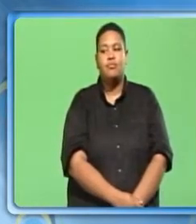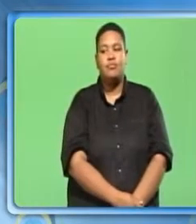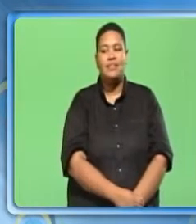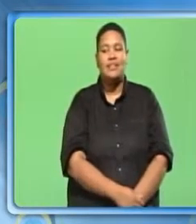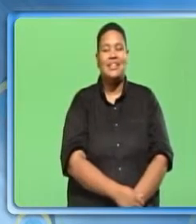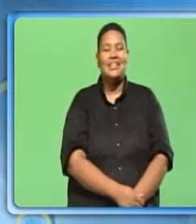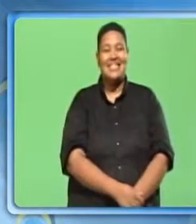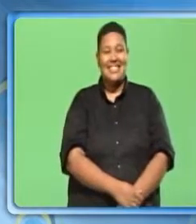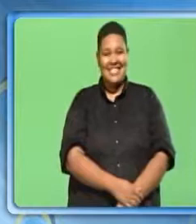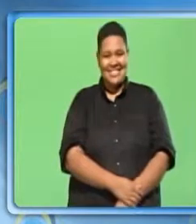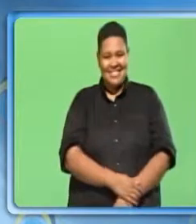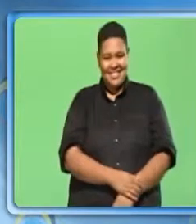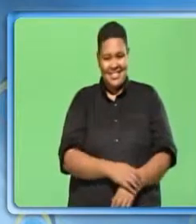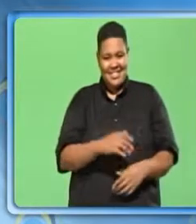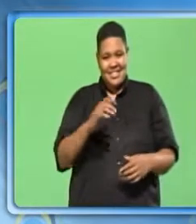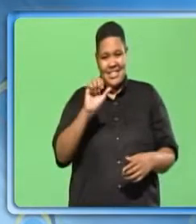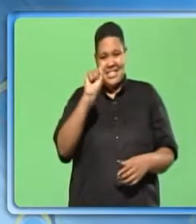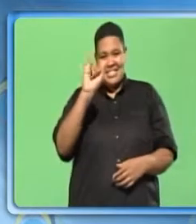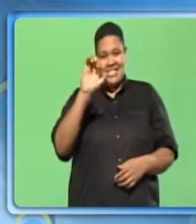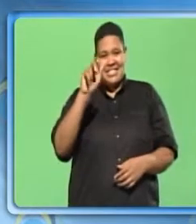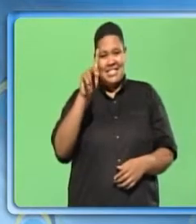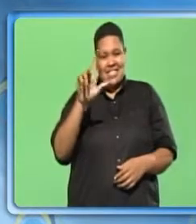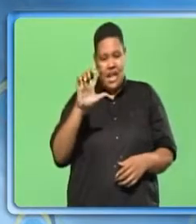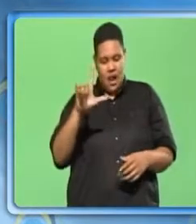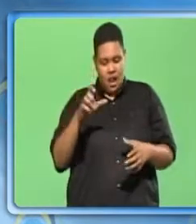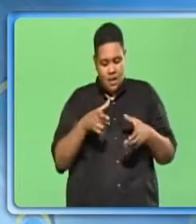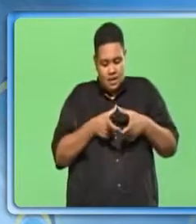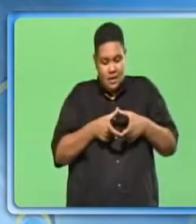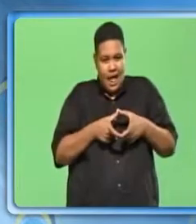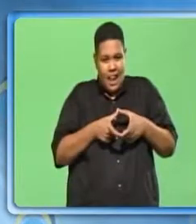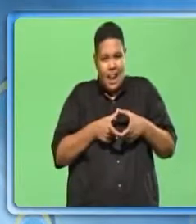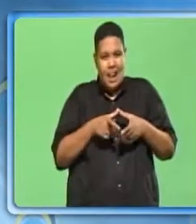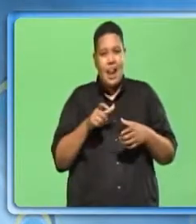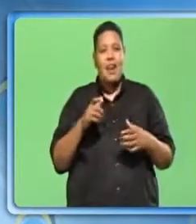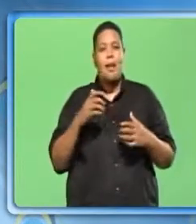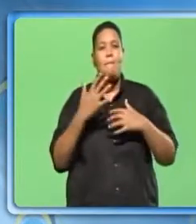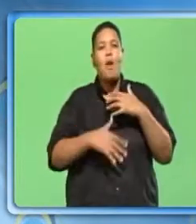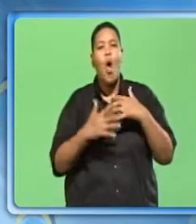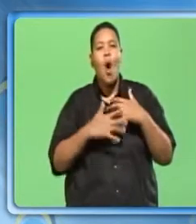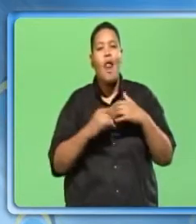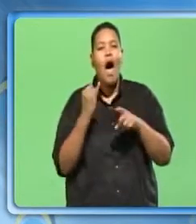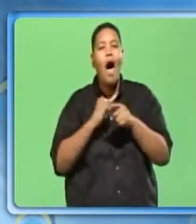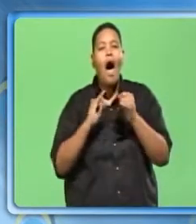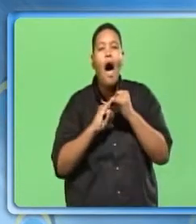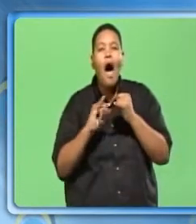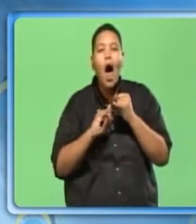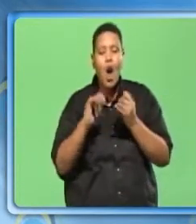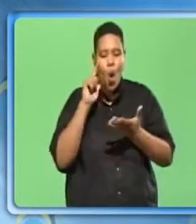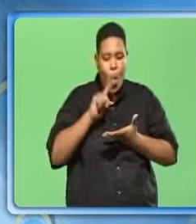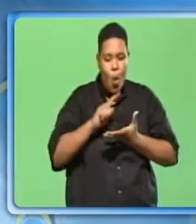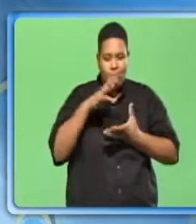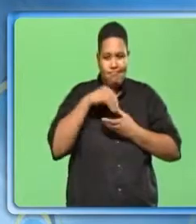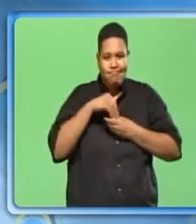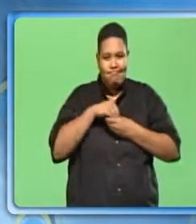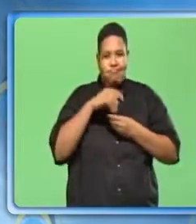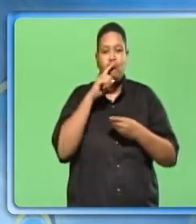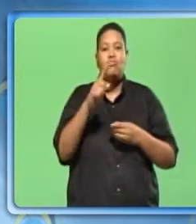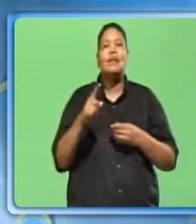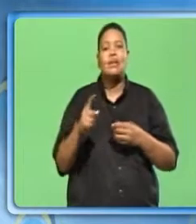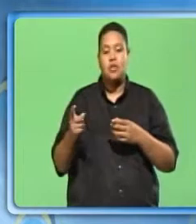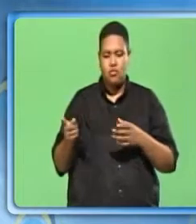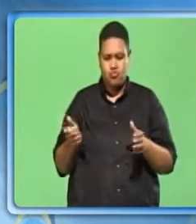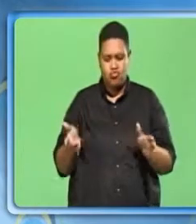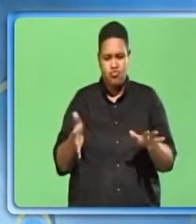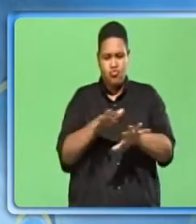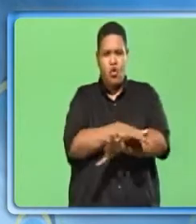Sickle cell anemia. A similar principle would be applied if predicting the results of crosses for genetic